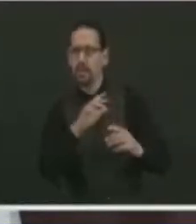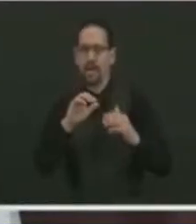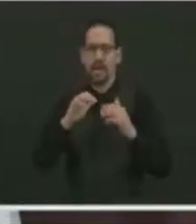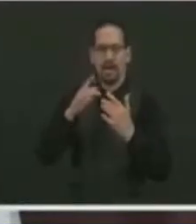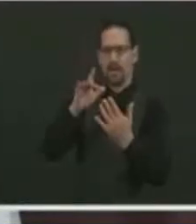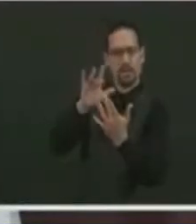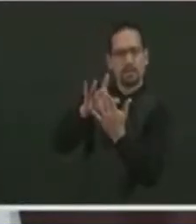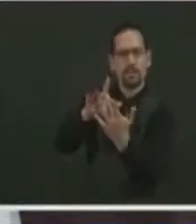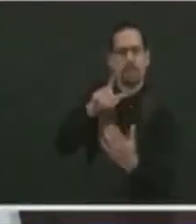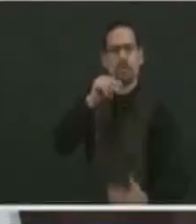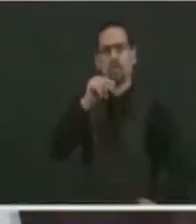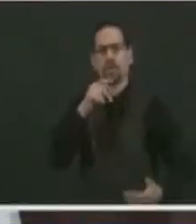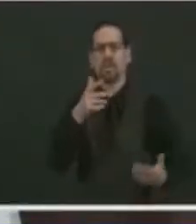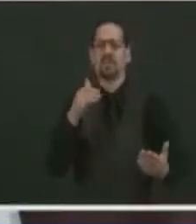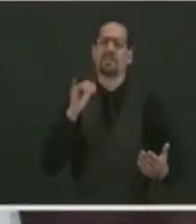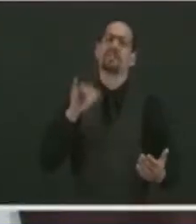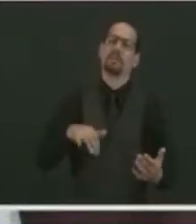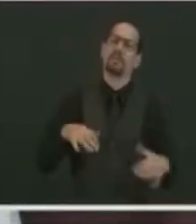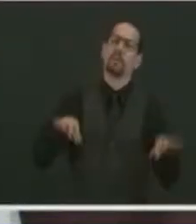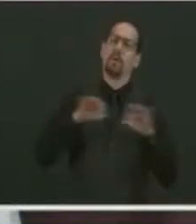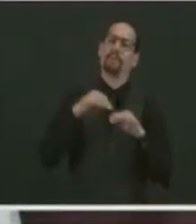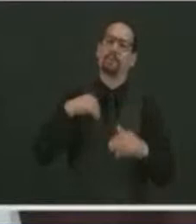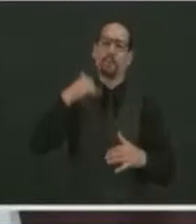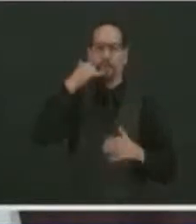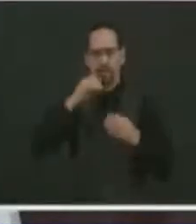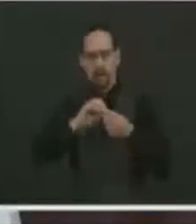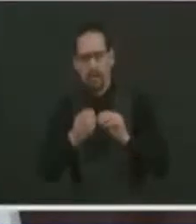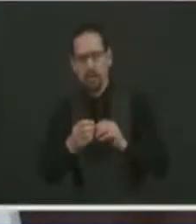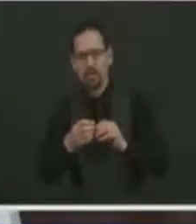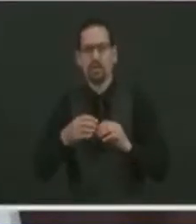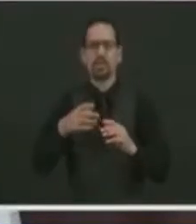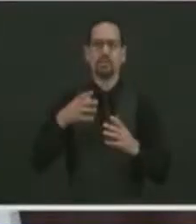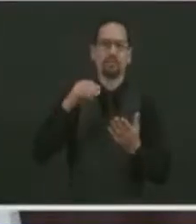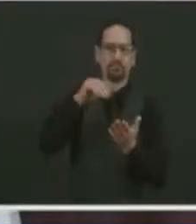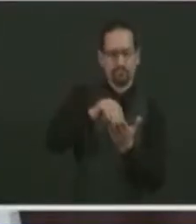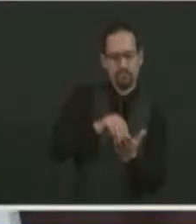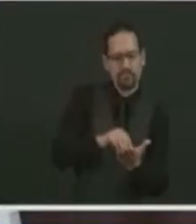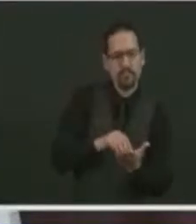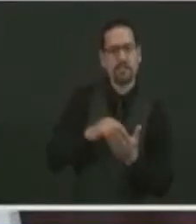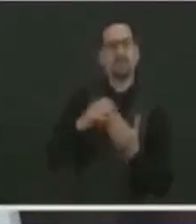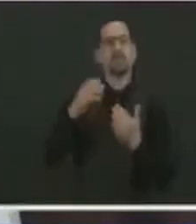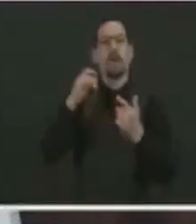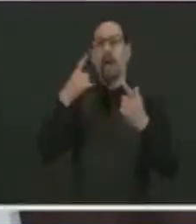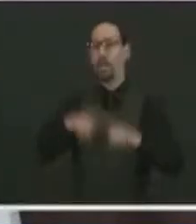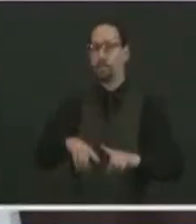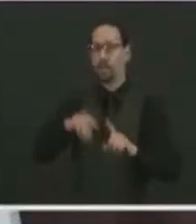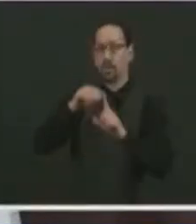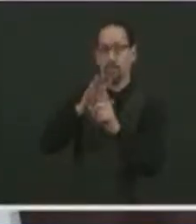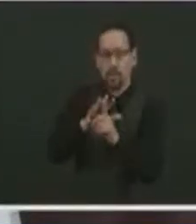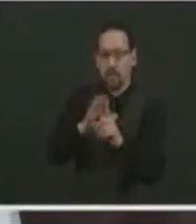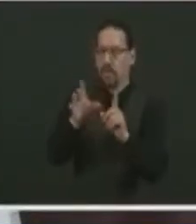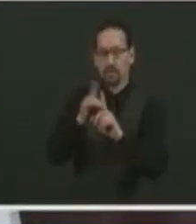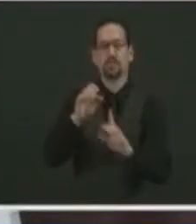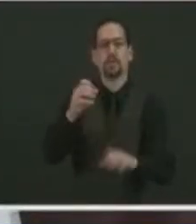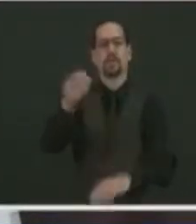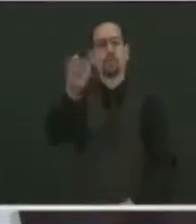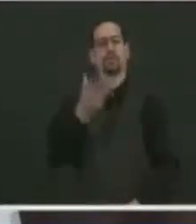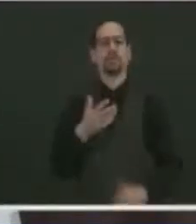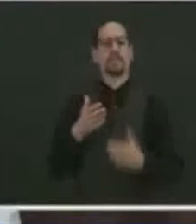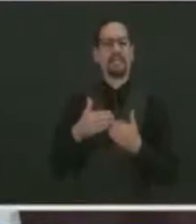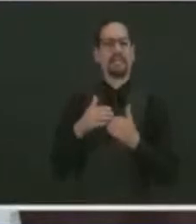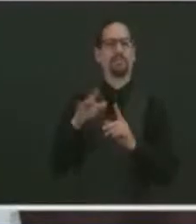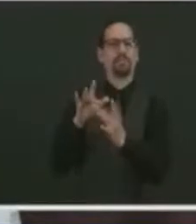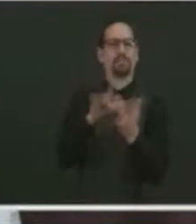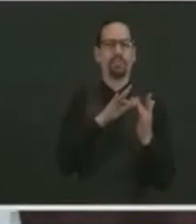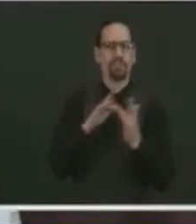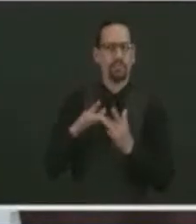during this next phase, the step is to take it in that stepwise pattern. For the subsequent phase, we